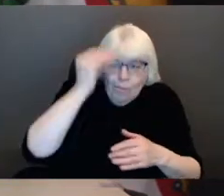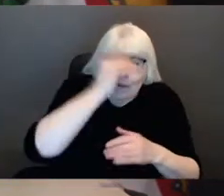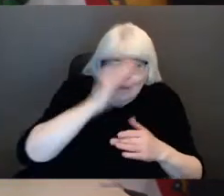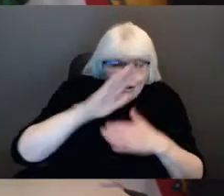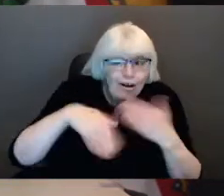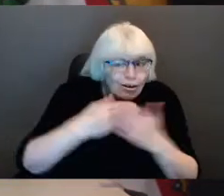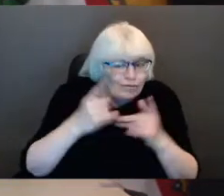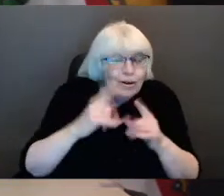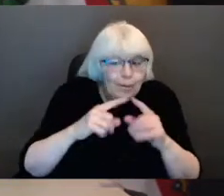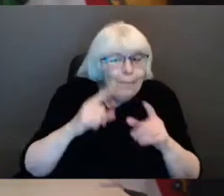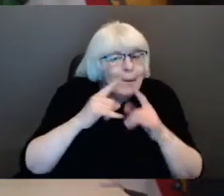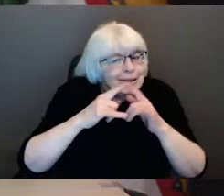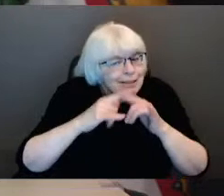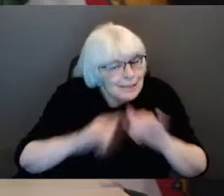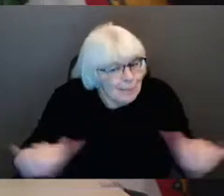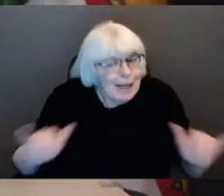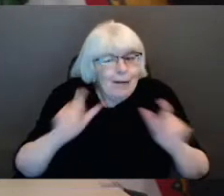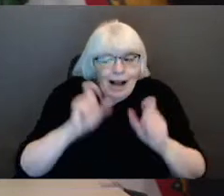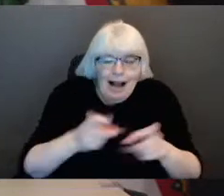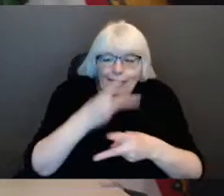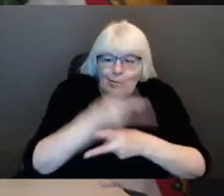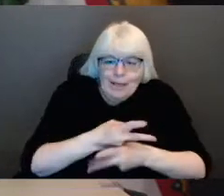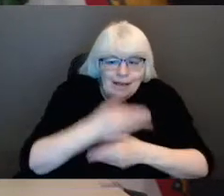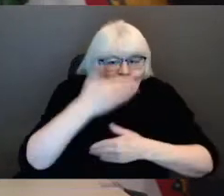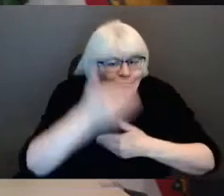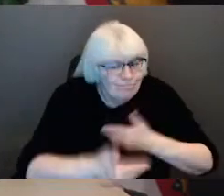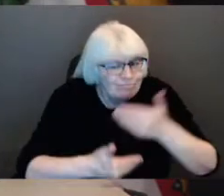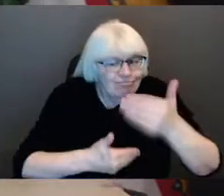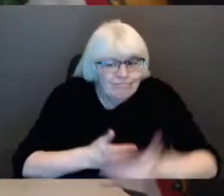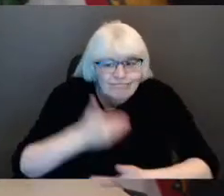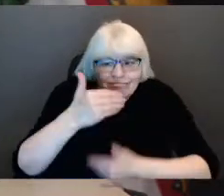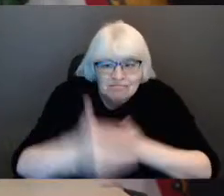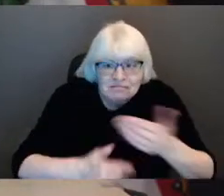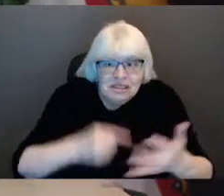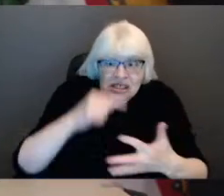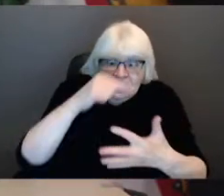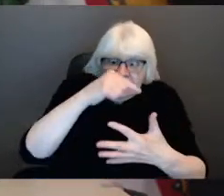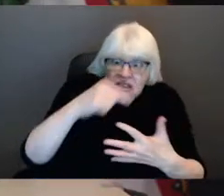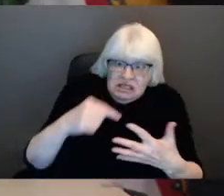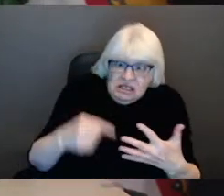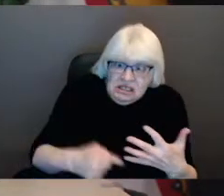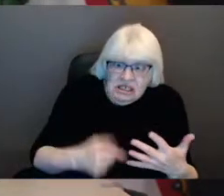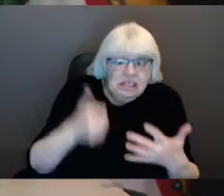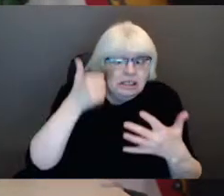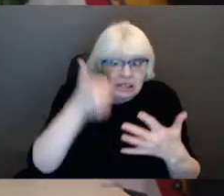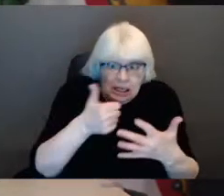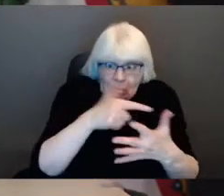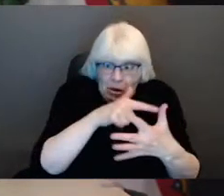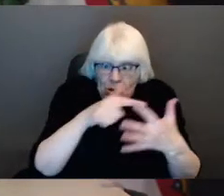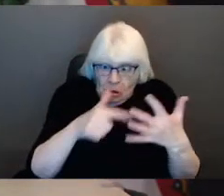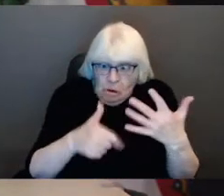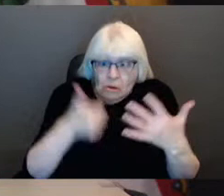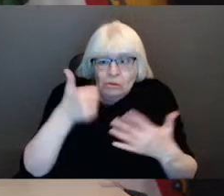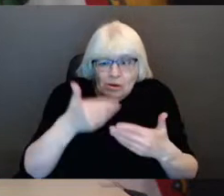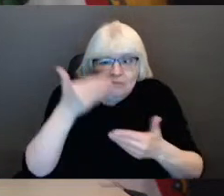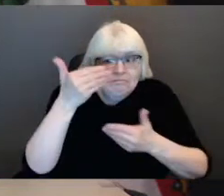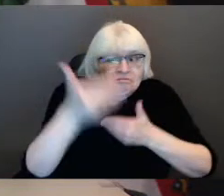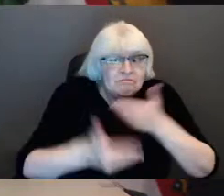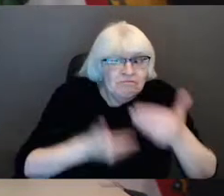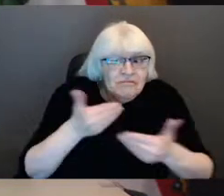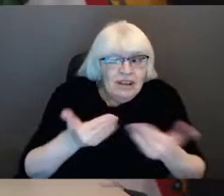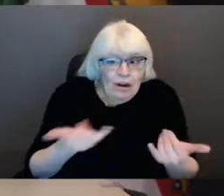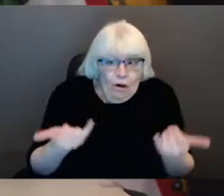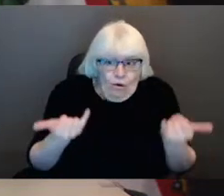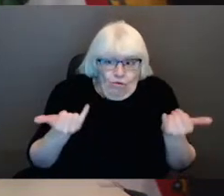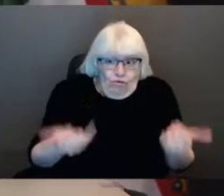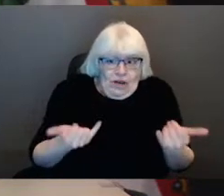on the trajectory of our indicators, which seem to be good, but So You have the third week of February circled